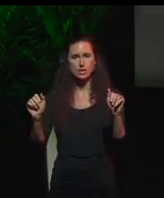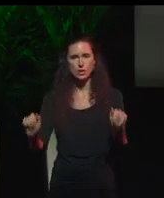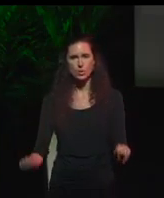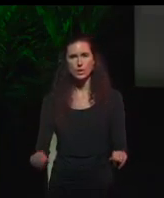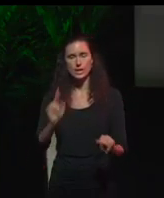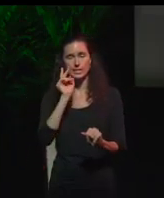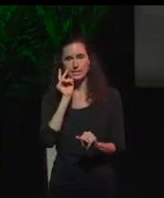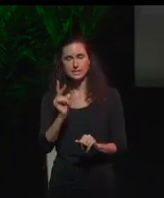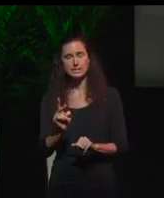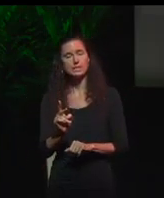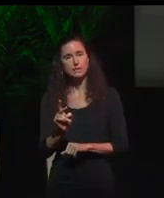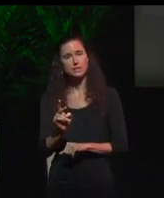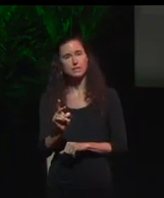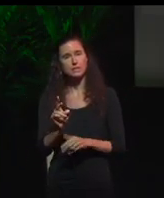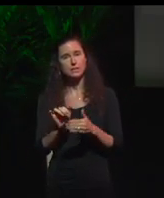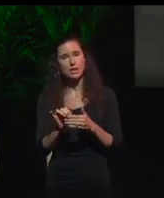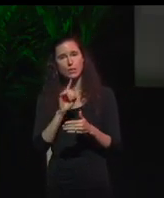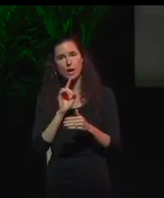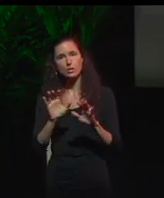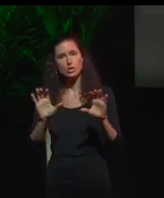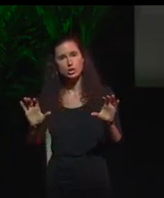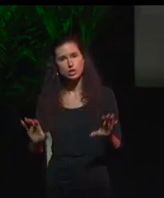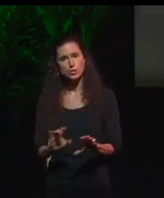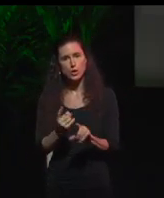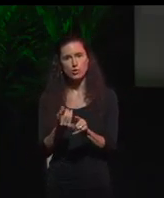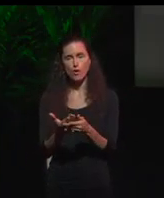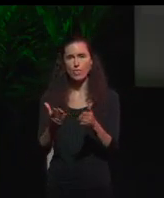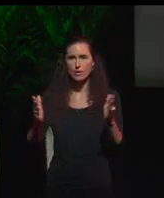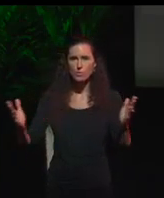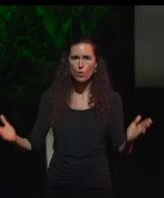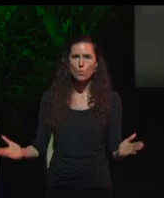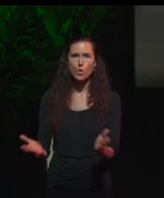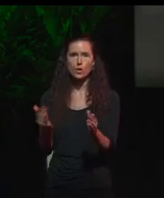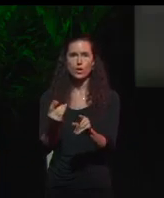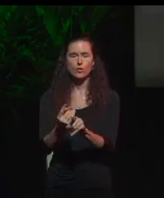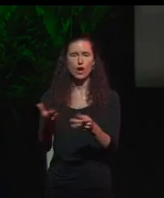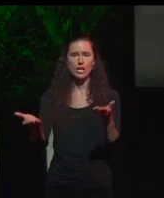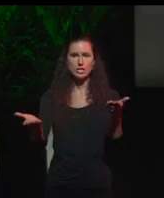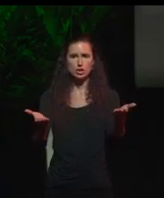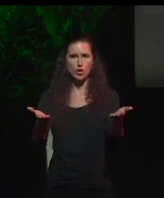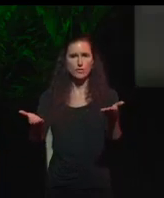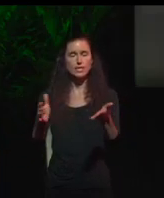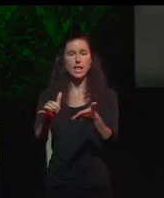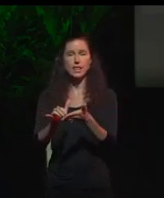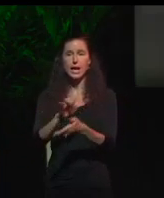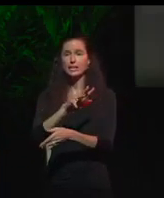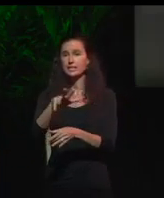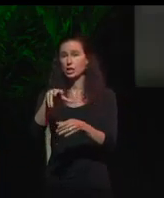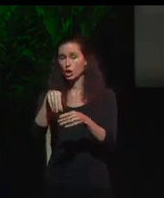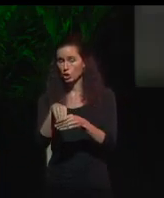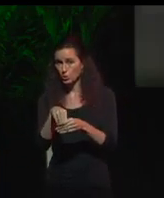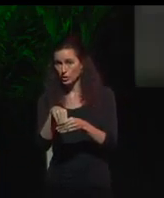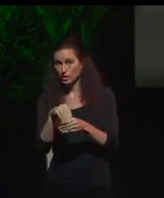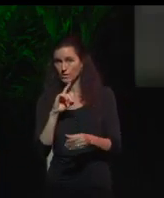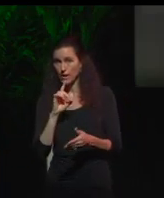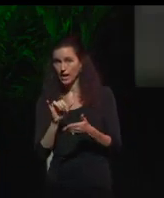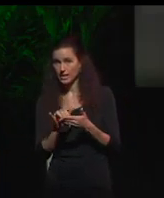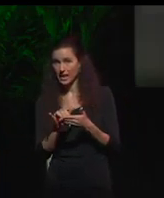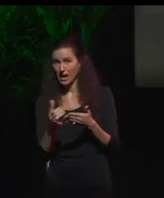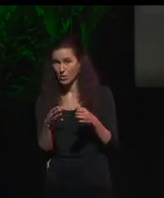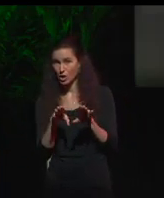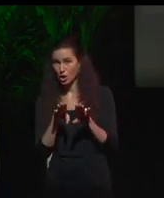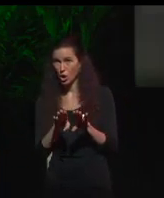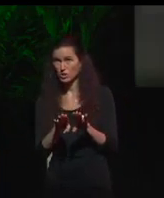we're actually doing the right thing and promoting the right services there. And that is including the fact that we closed down halfway